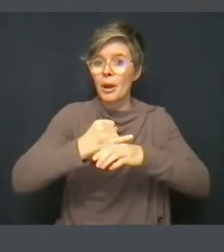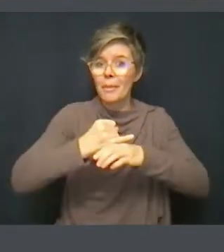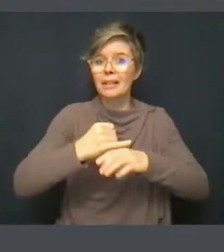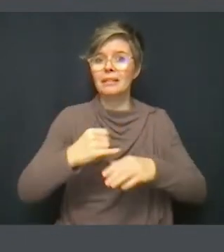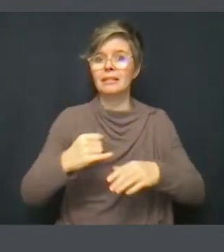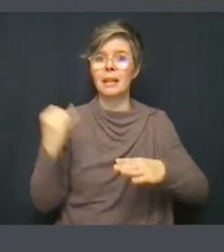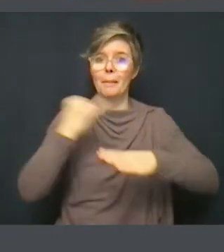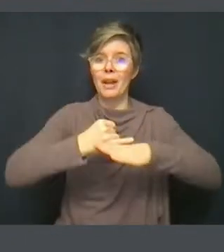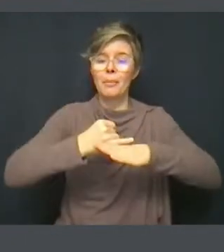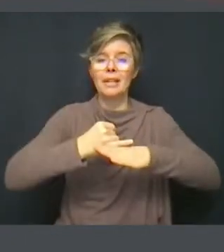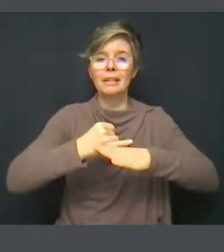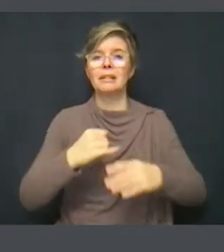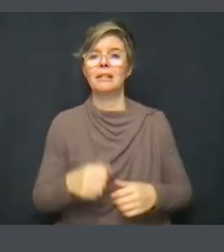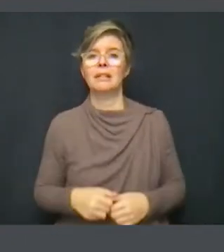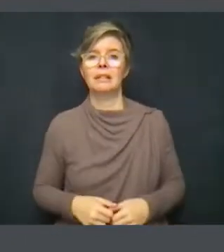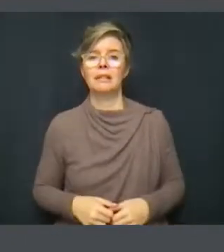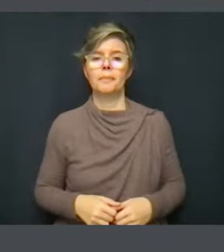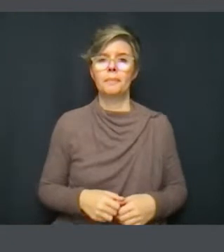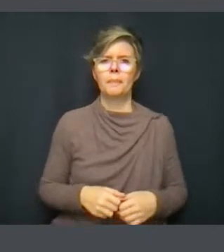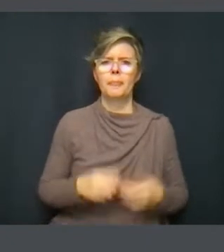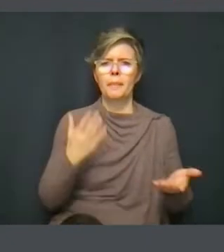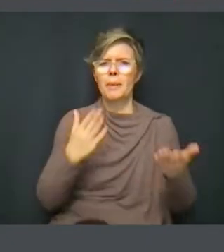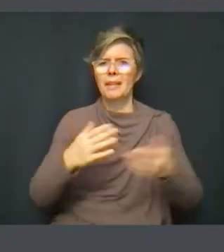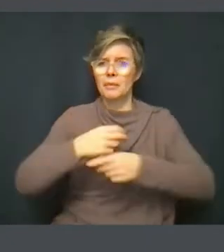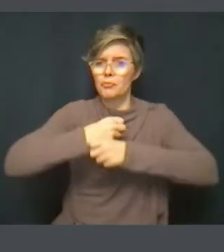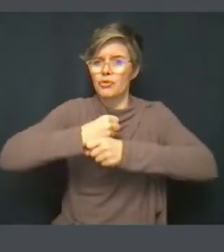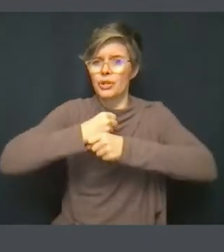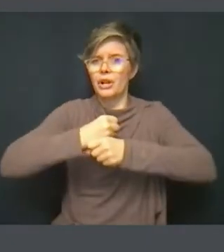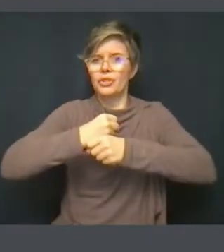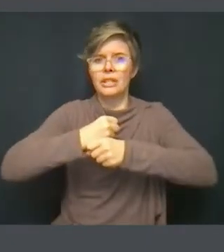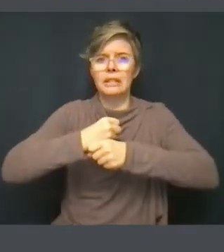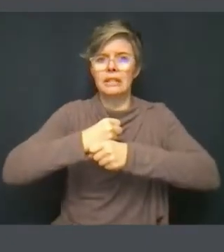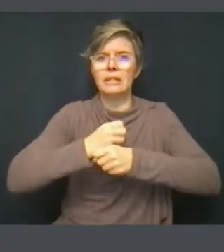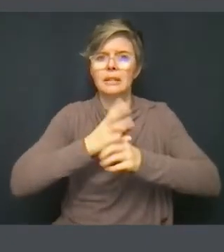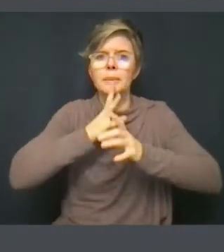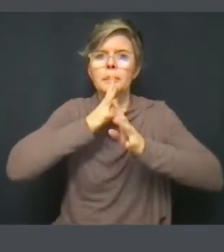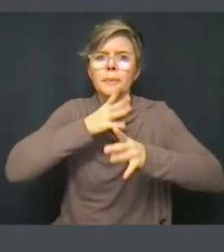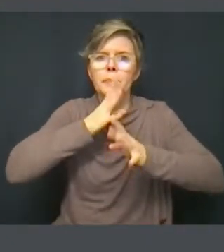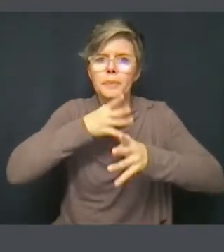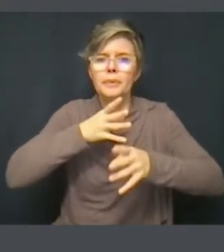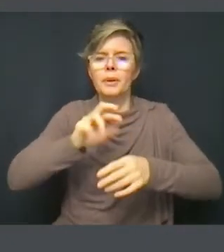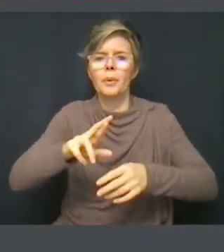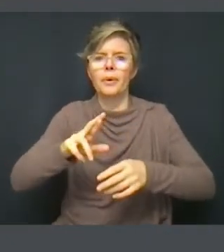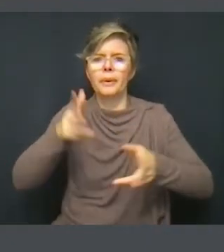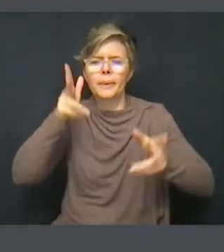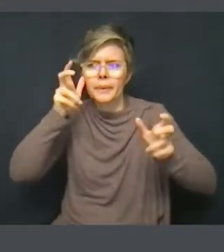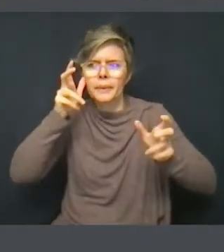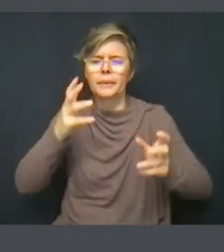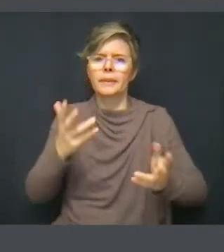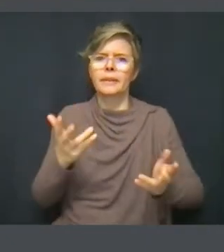primarily maybe coming from maybe different degrees of language experience, right?